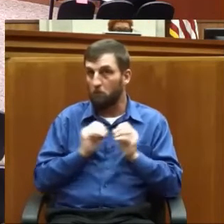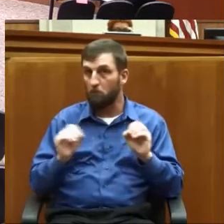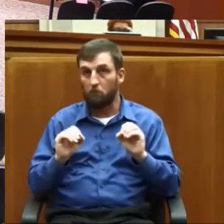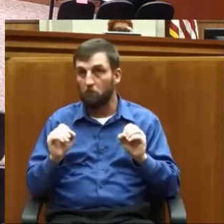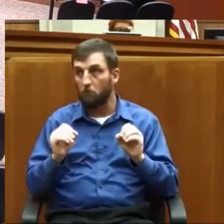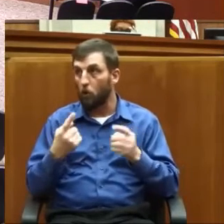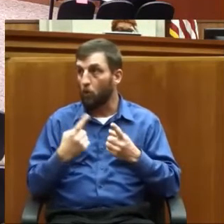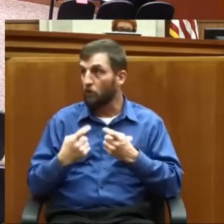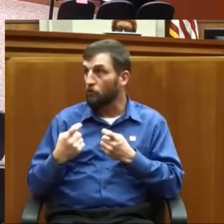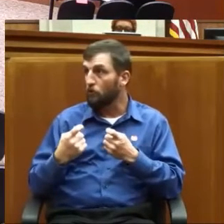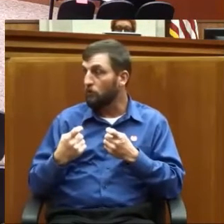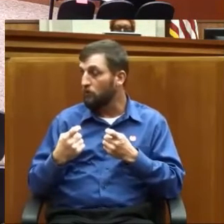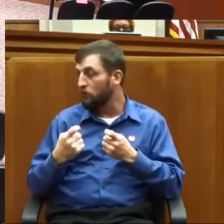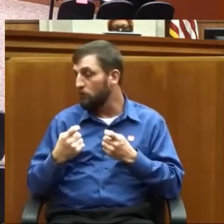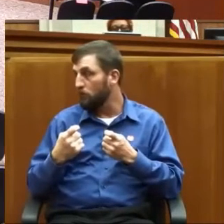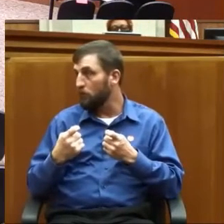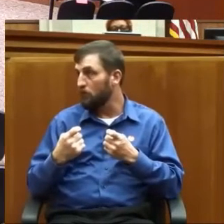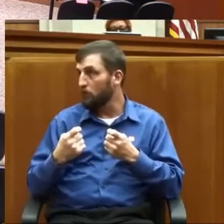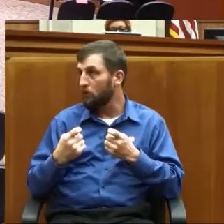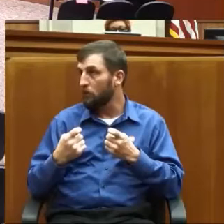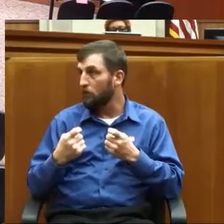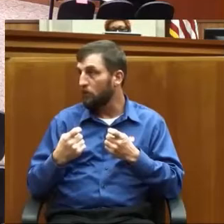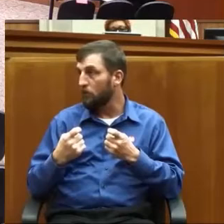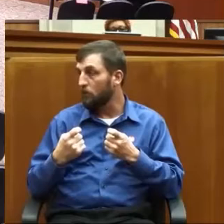No recusals. Any questions?